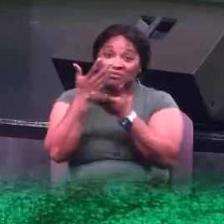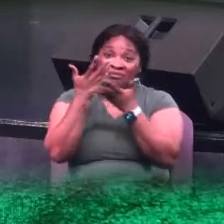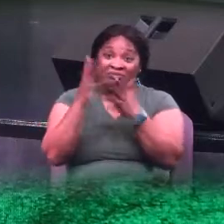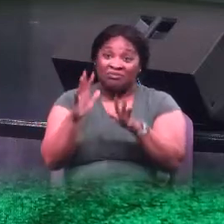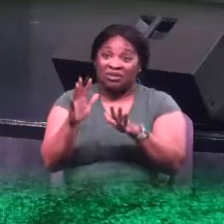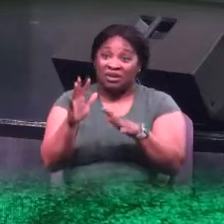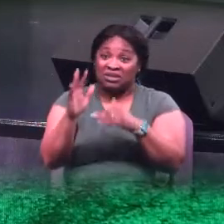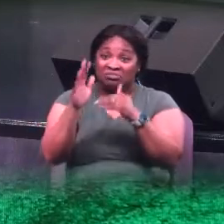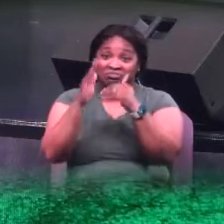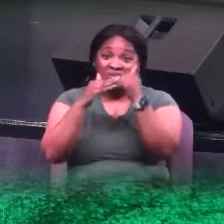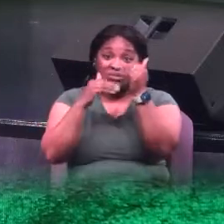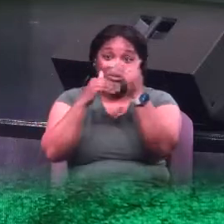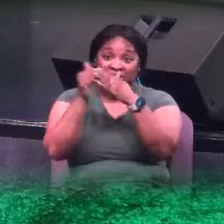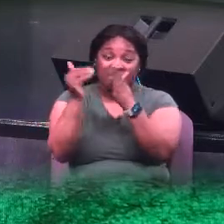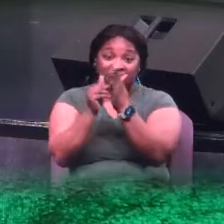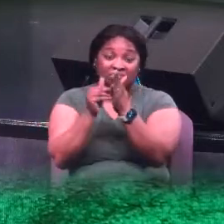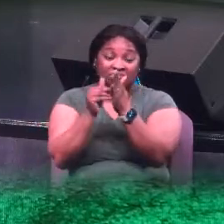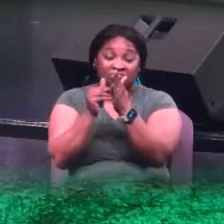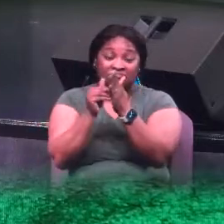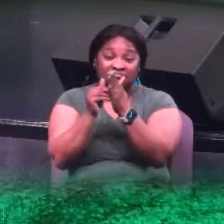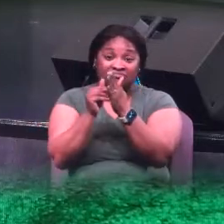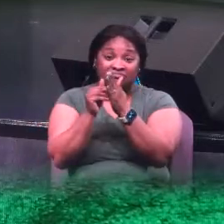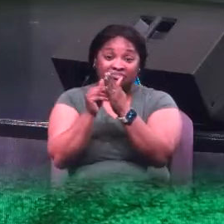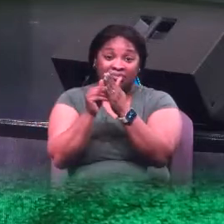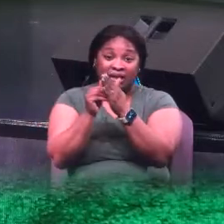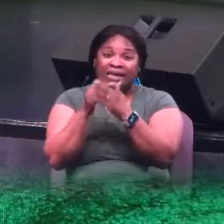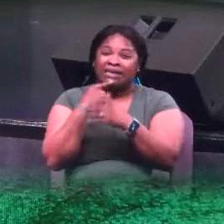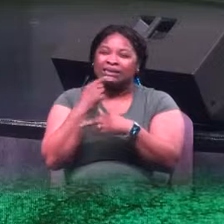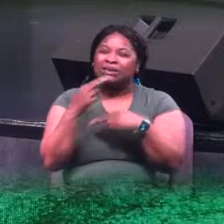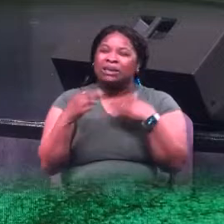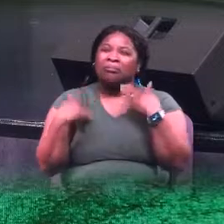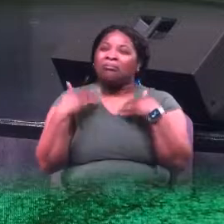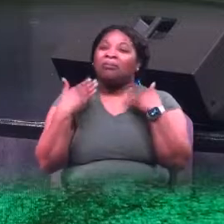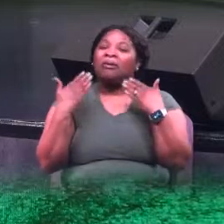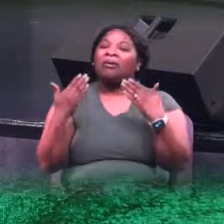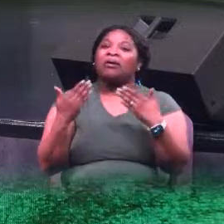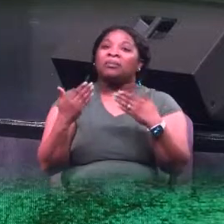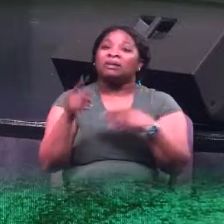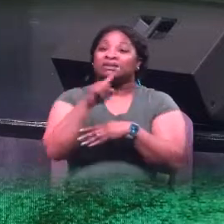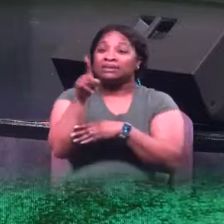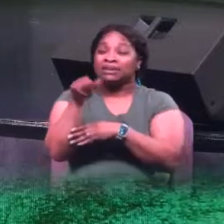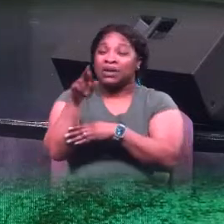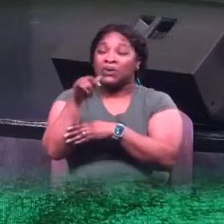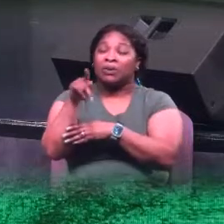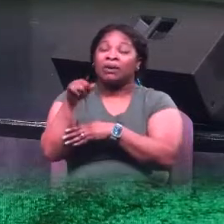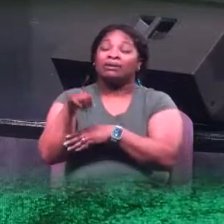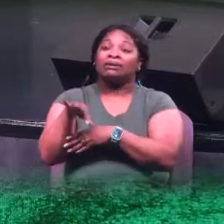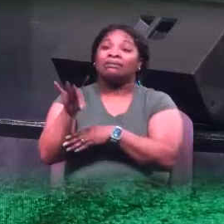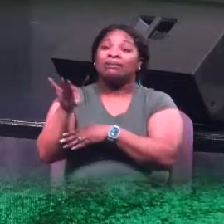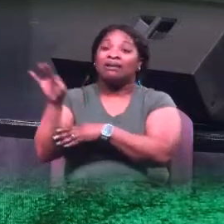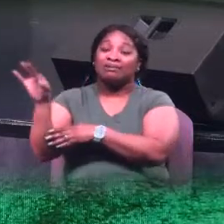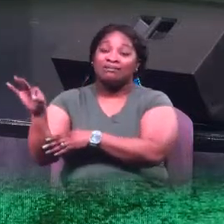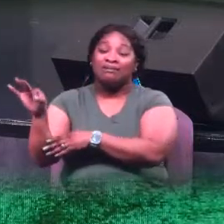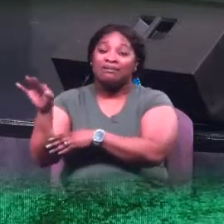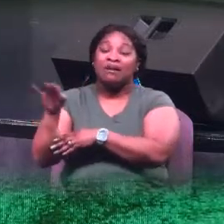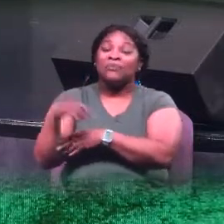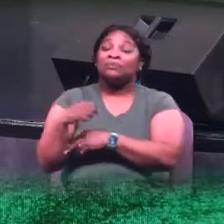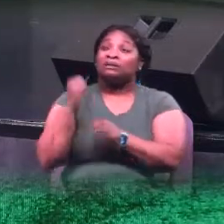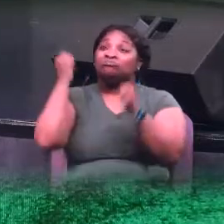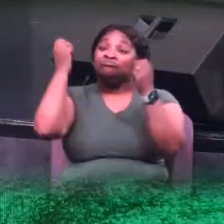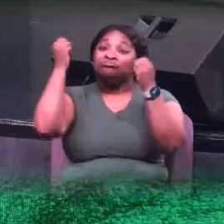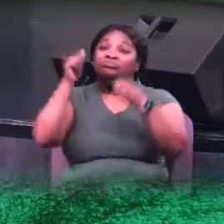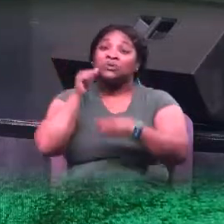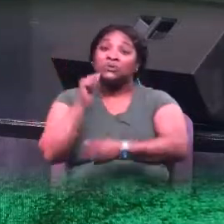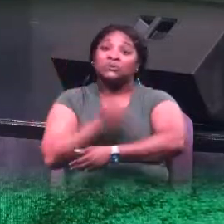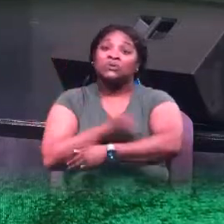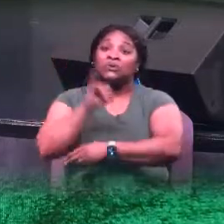completely rebuilt. He says, rejoice greatly in Zechariah 9:9. O daughter of Zion, shout, O daughter